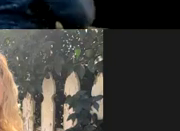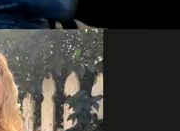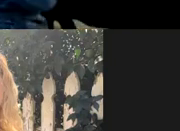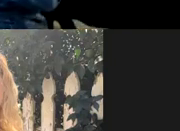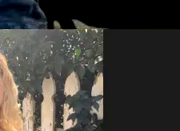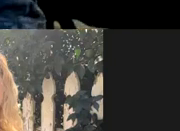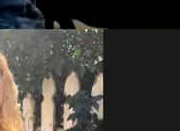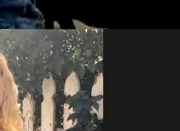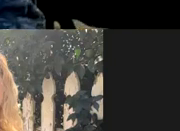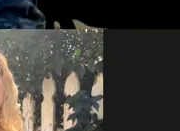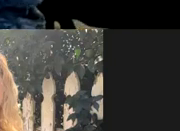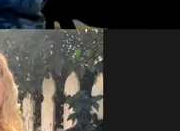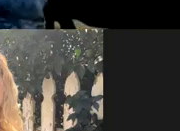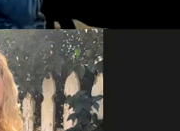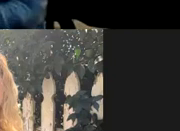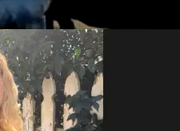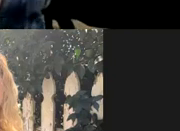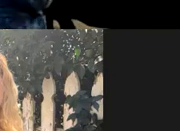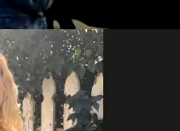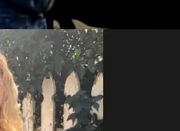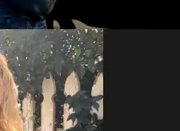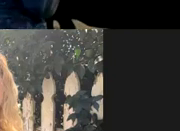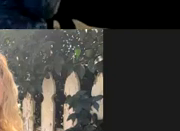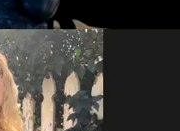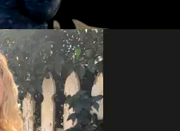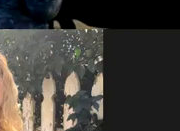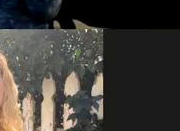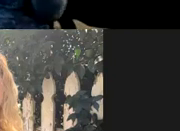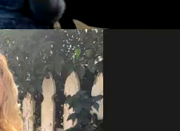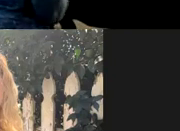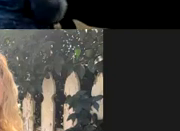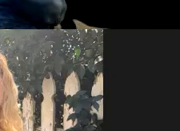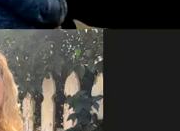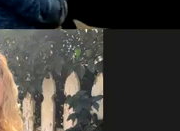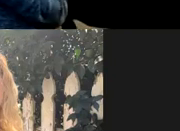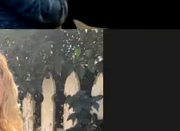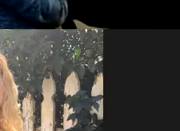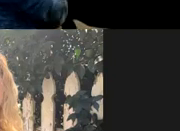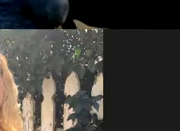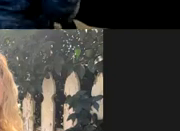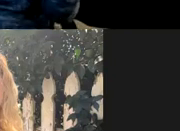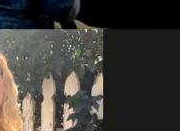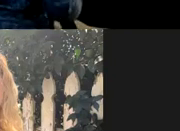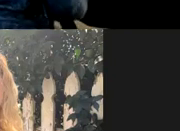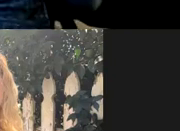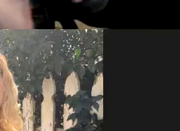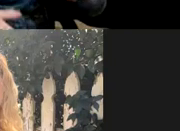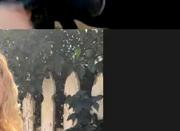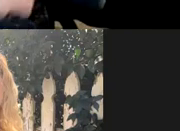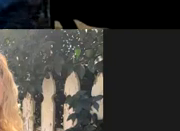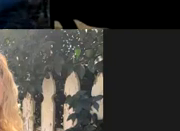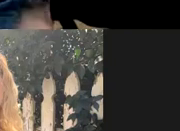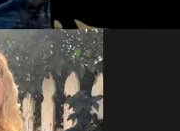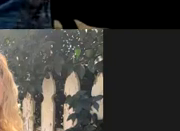enforcing could be anything from filing a complaint, filing a lawsuit, being a witness